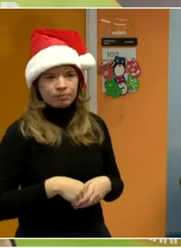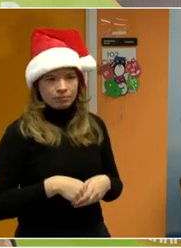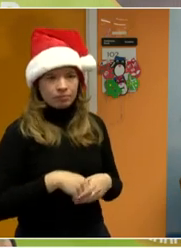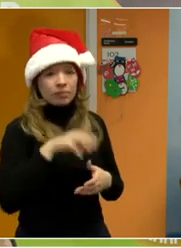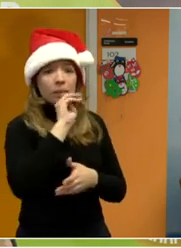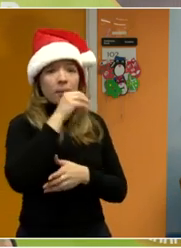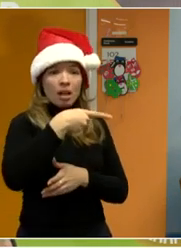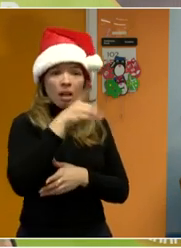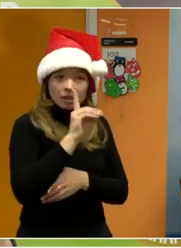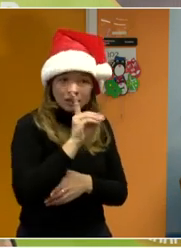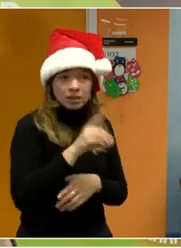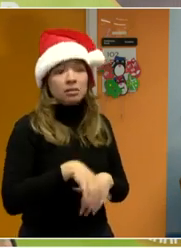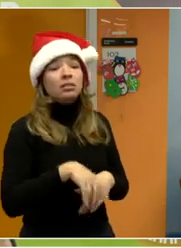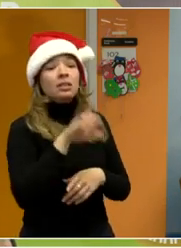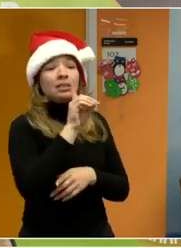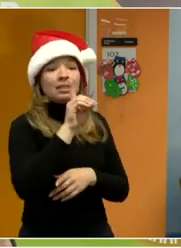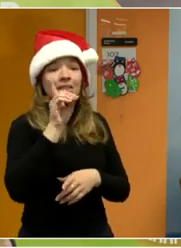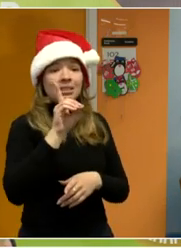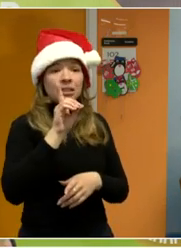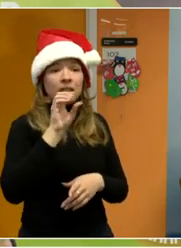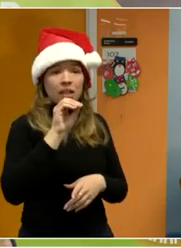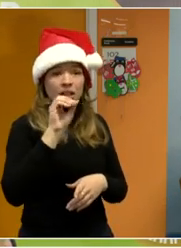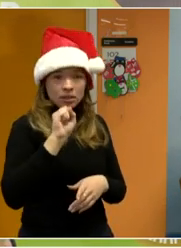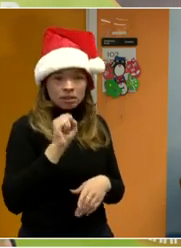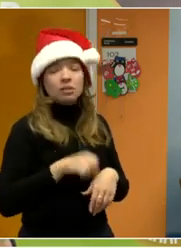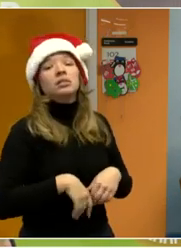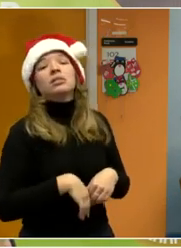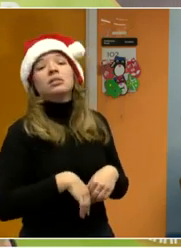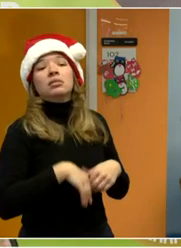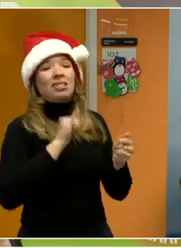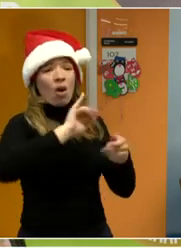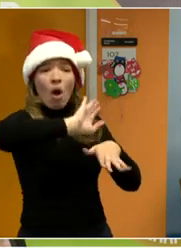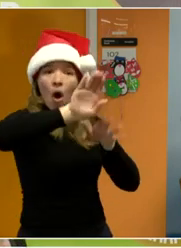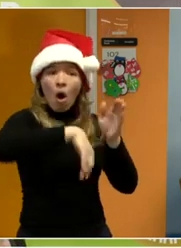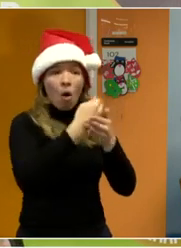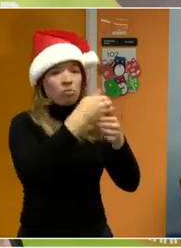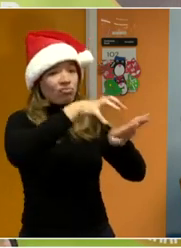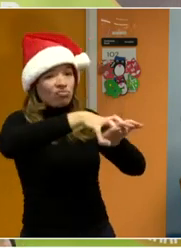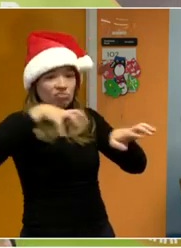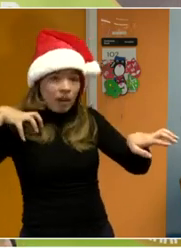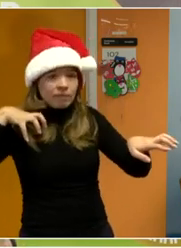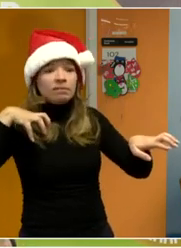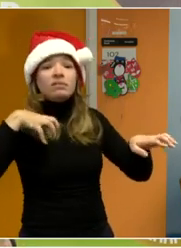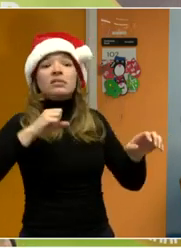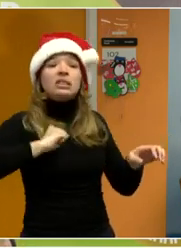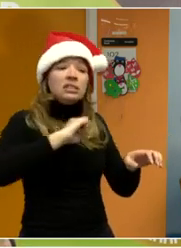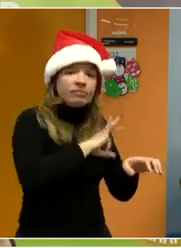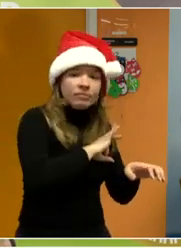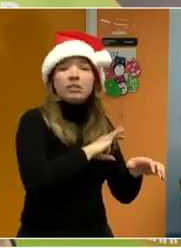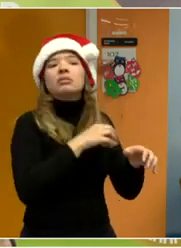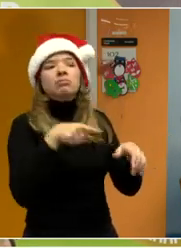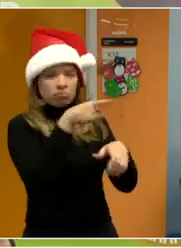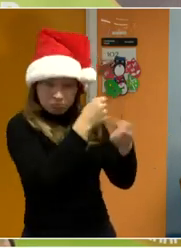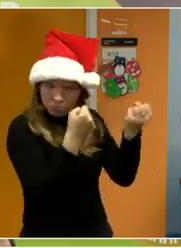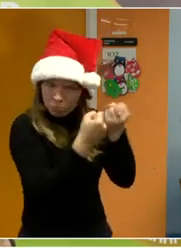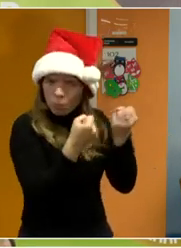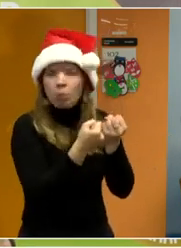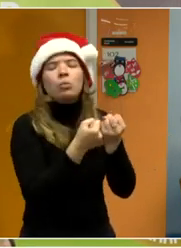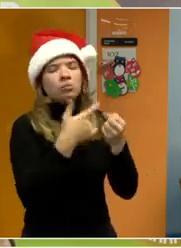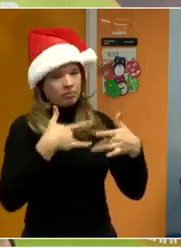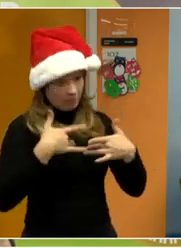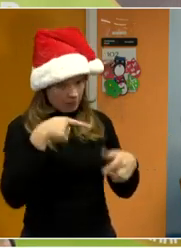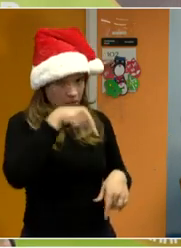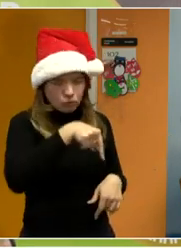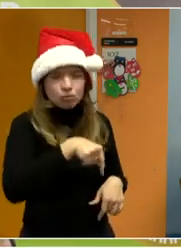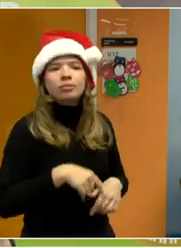DDOT, all of our traffic officials are supporting the event,